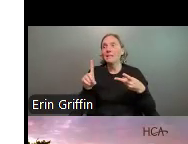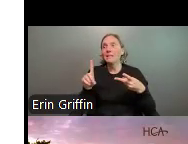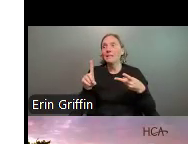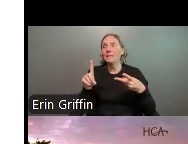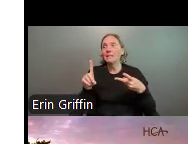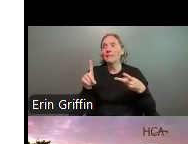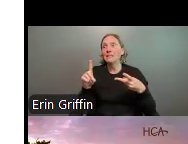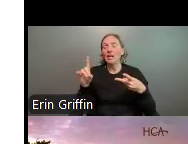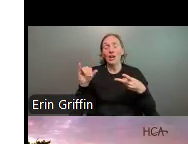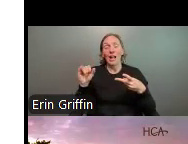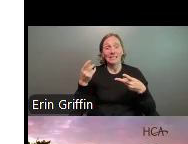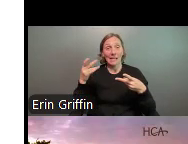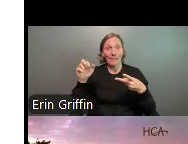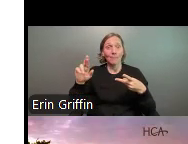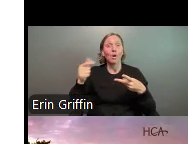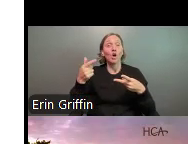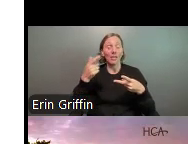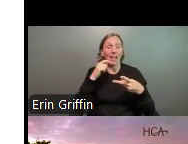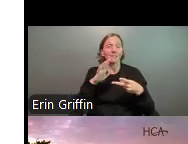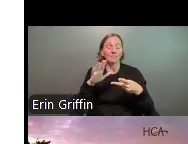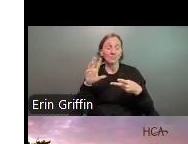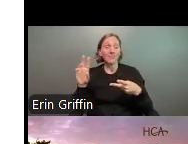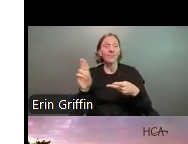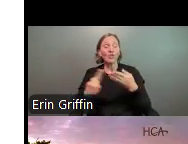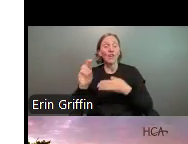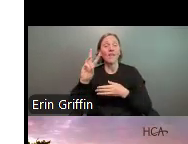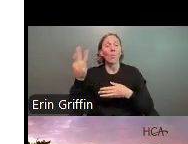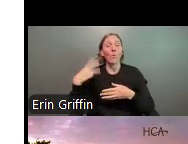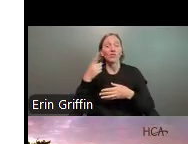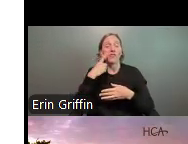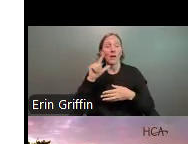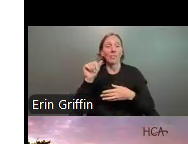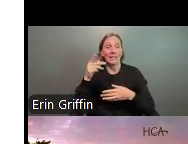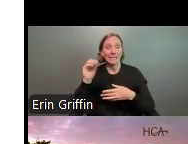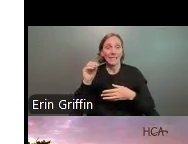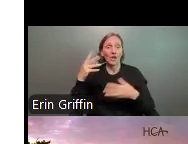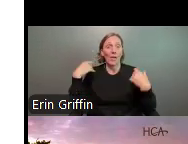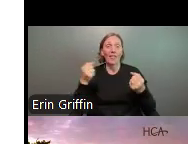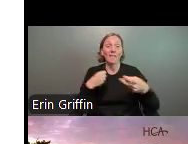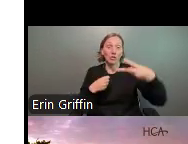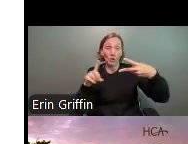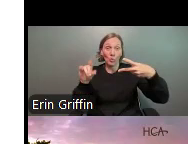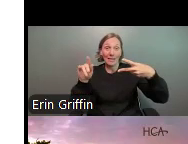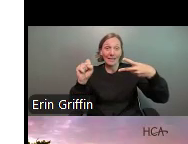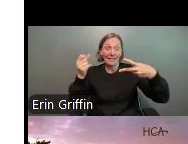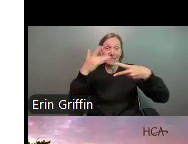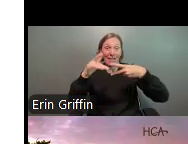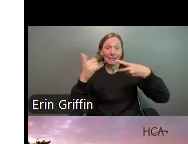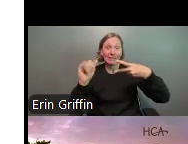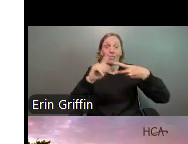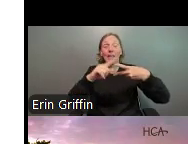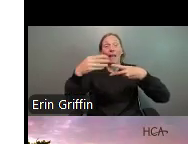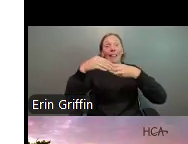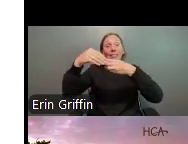of Washington Center for Latino Health. There are still 2 dates that are available. One is for for leadership, so that is